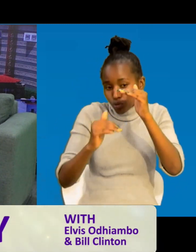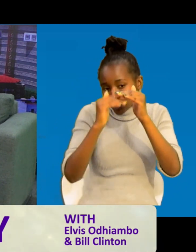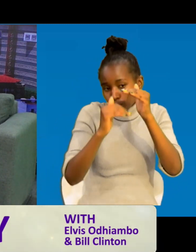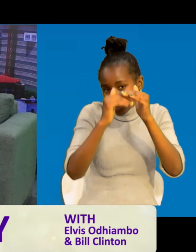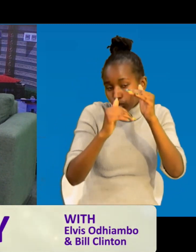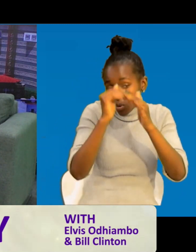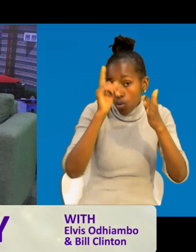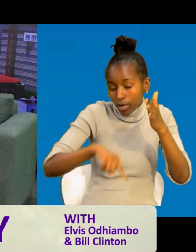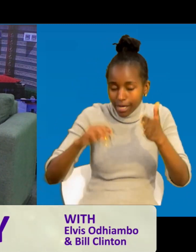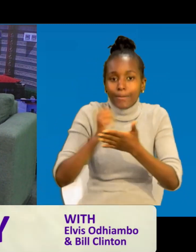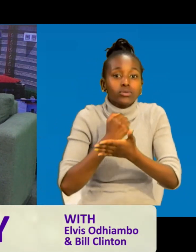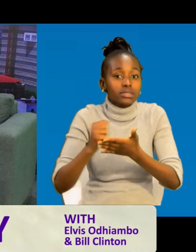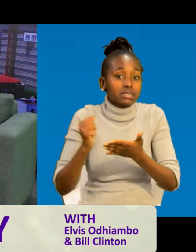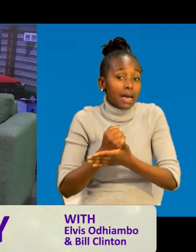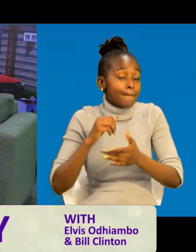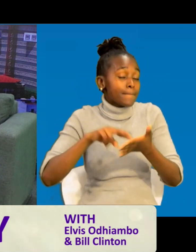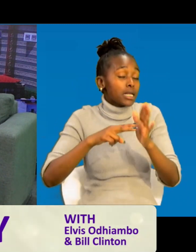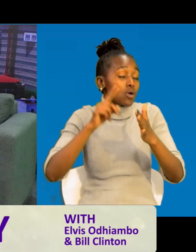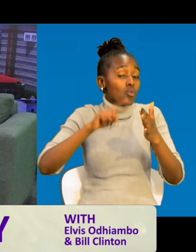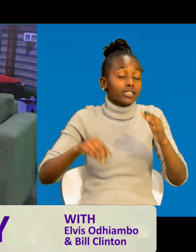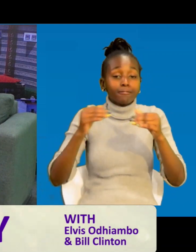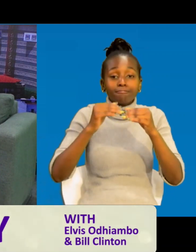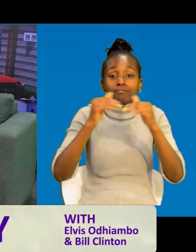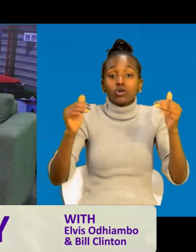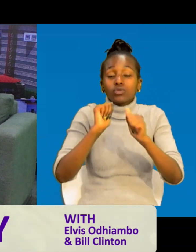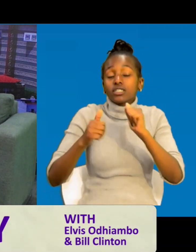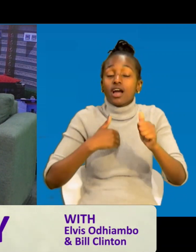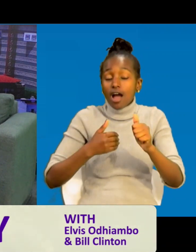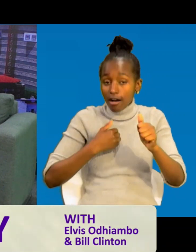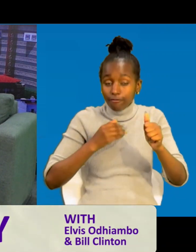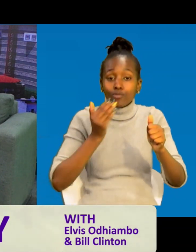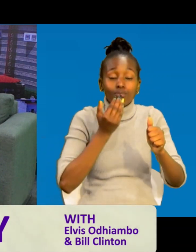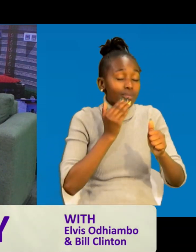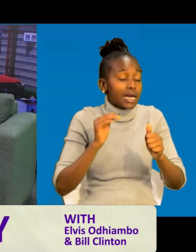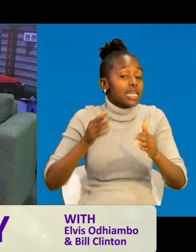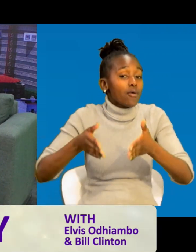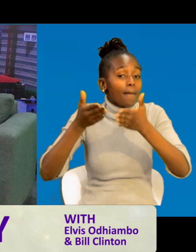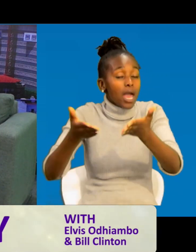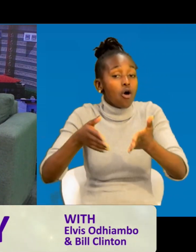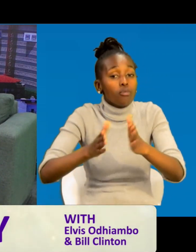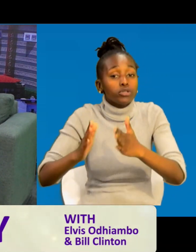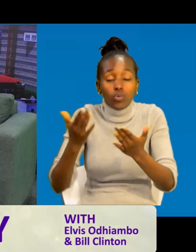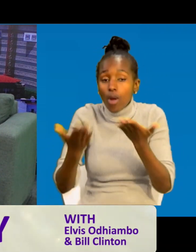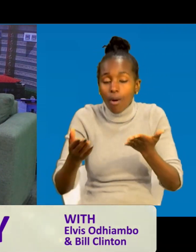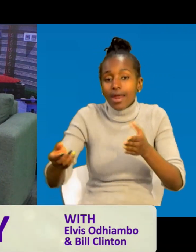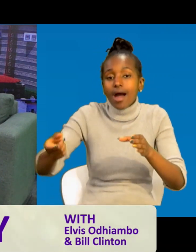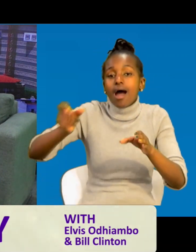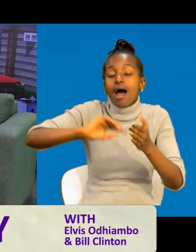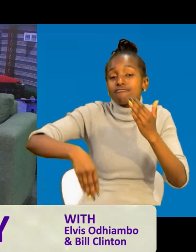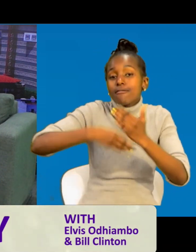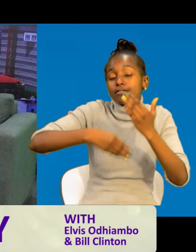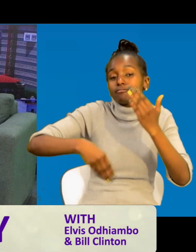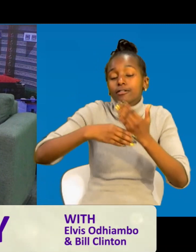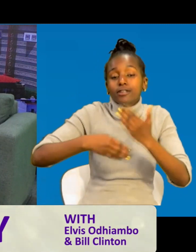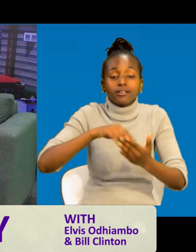Rangers, this tie for Posta Rangers against FC Leopards gives them a chance to try and add that advantage ahead of them. Because